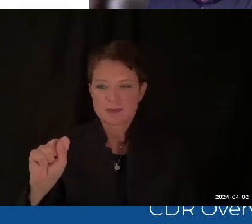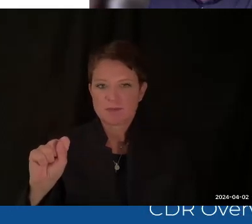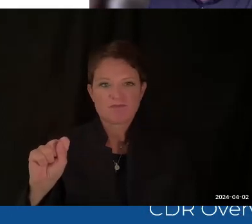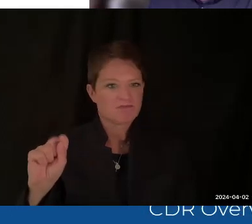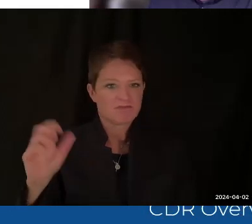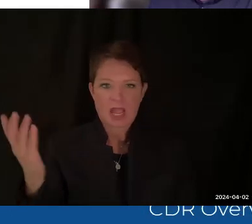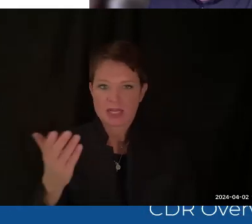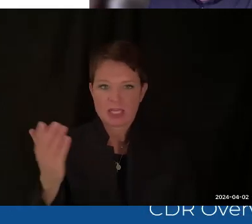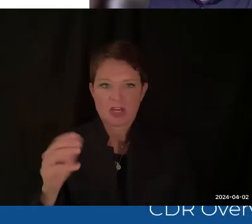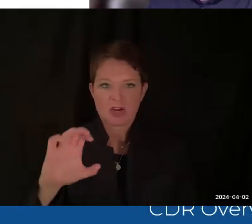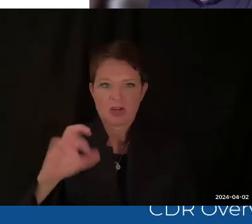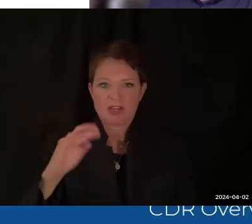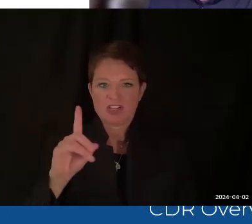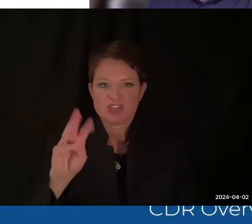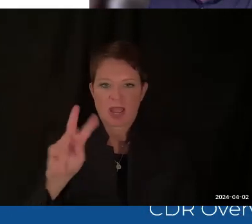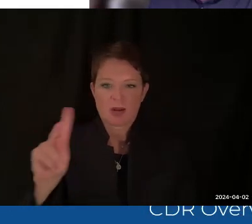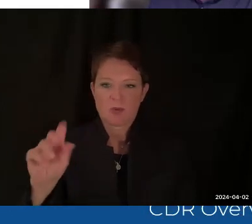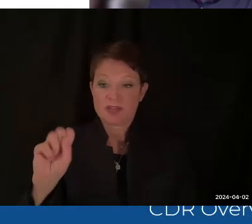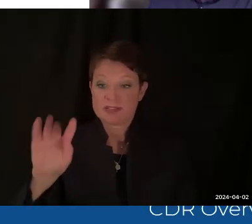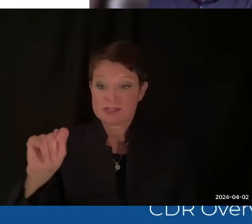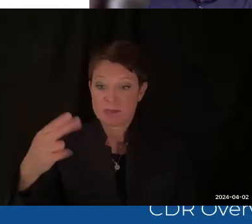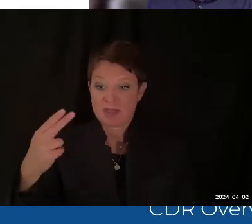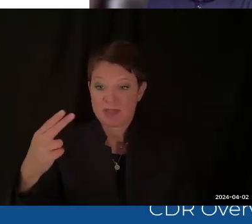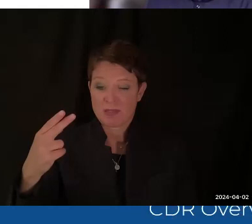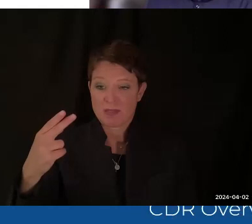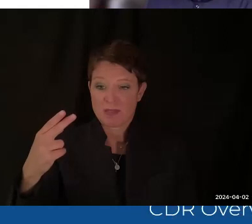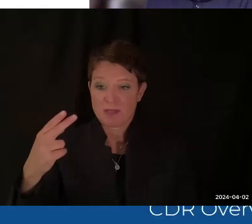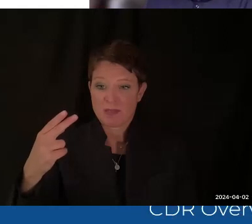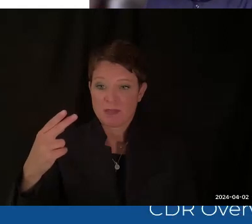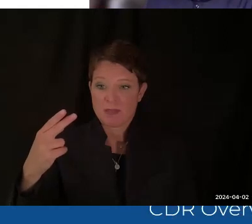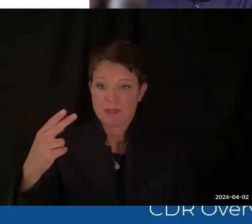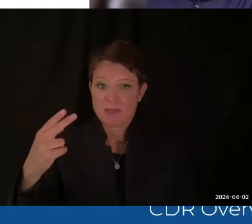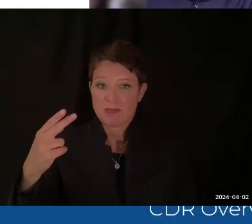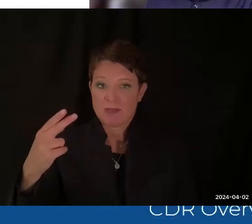Not seeing Laura. We'll go to Chadwick Smith.